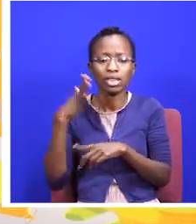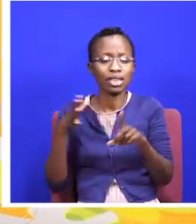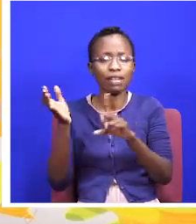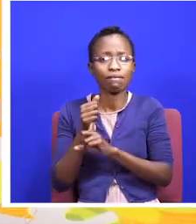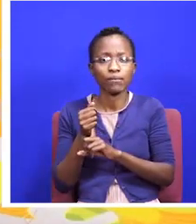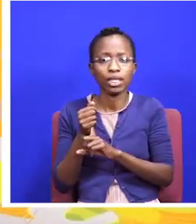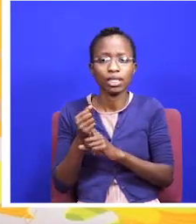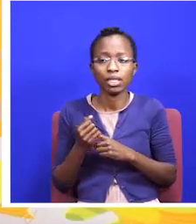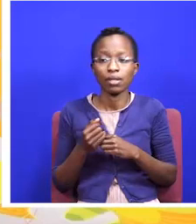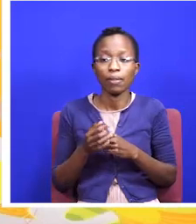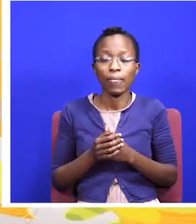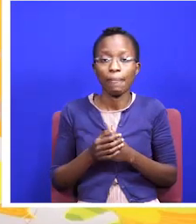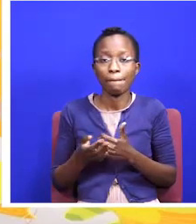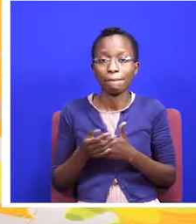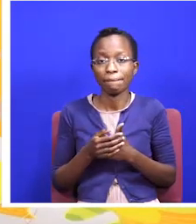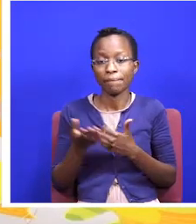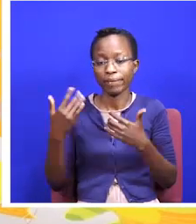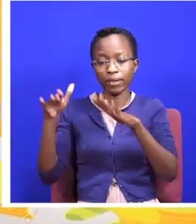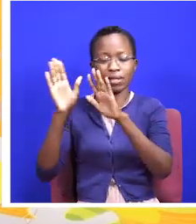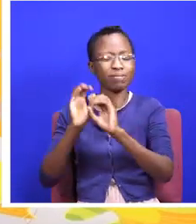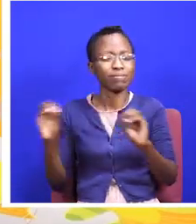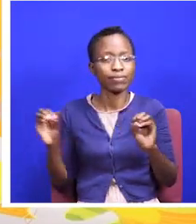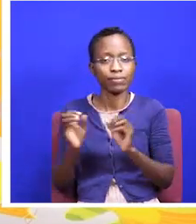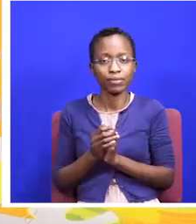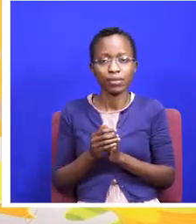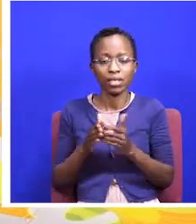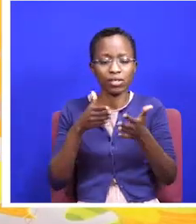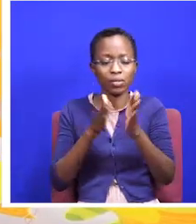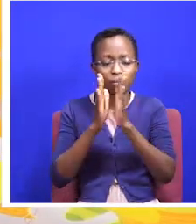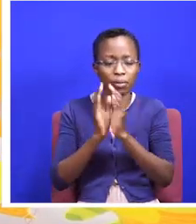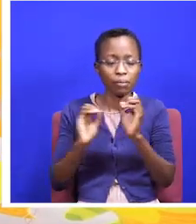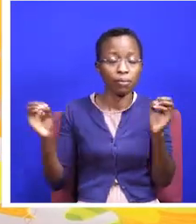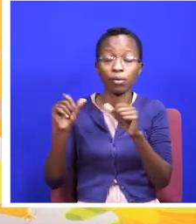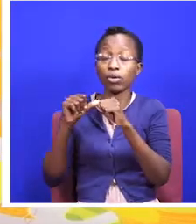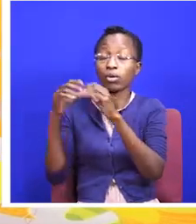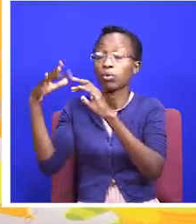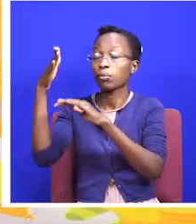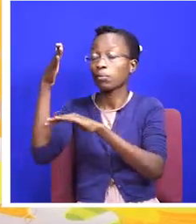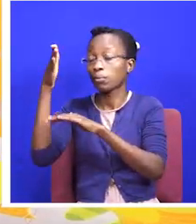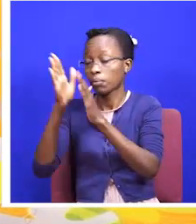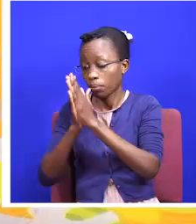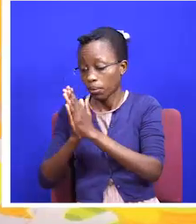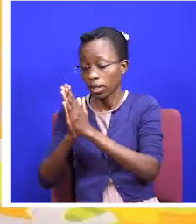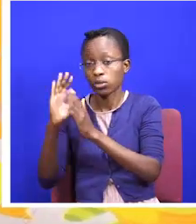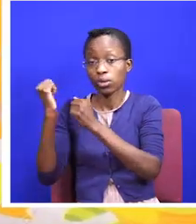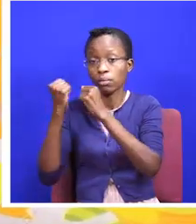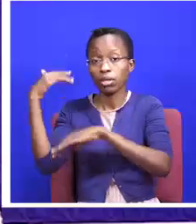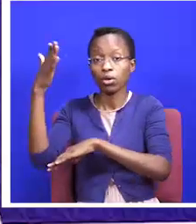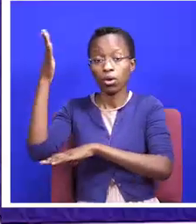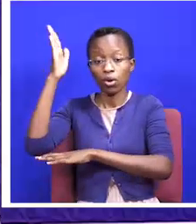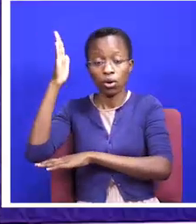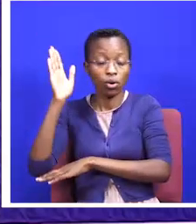will never come to be. Now, do not give up. Don't give up praying to El Shaddai.